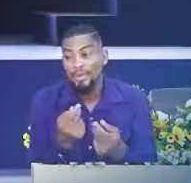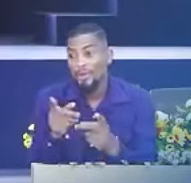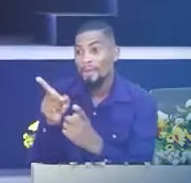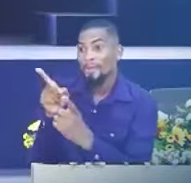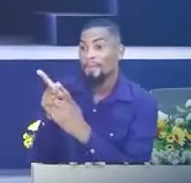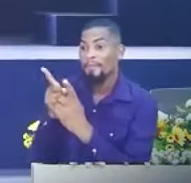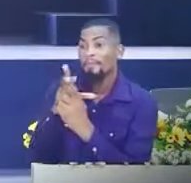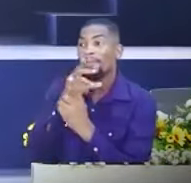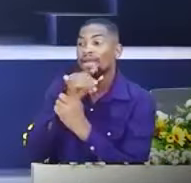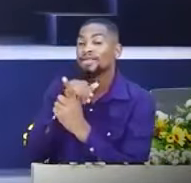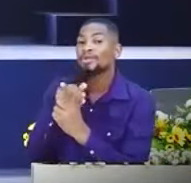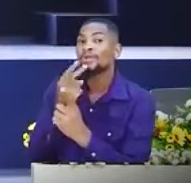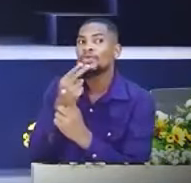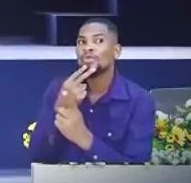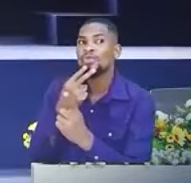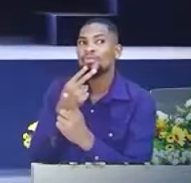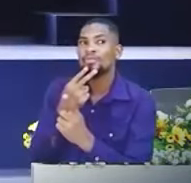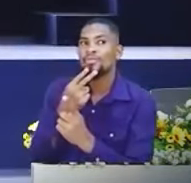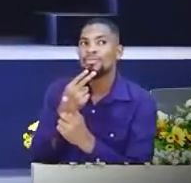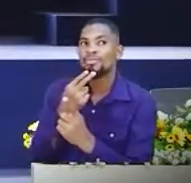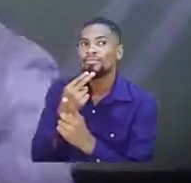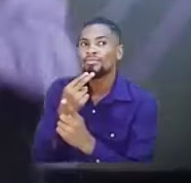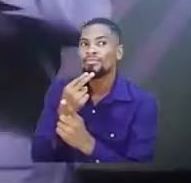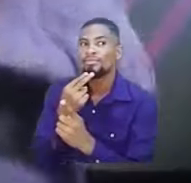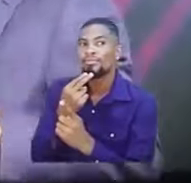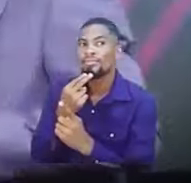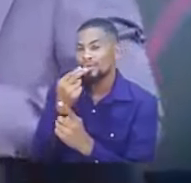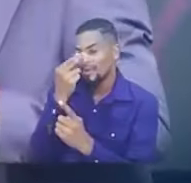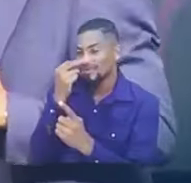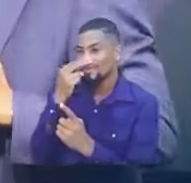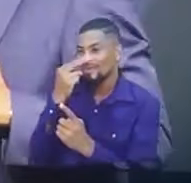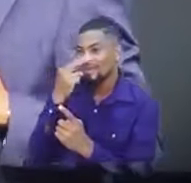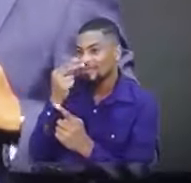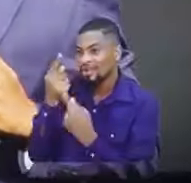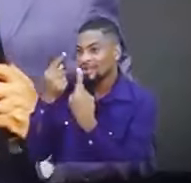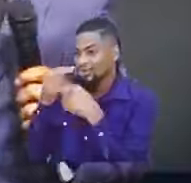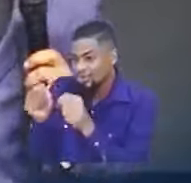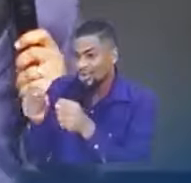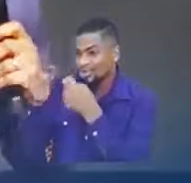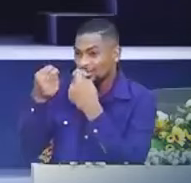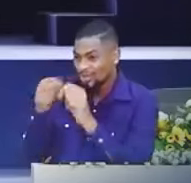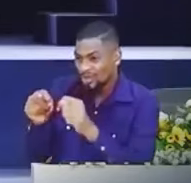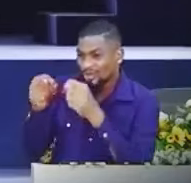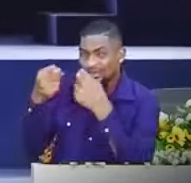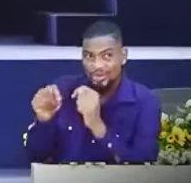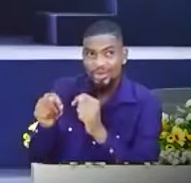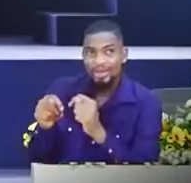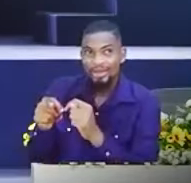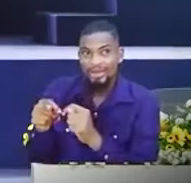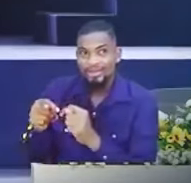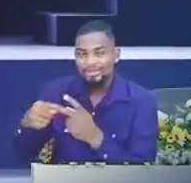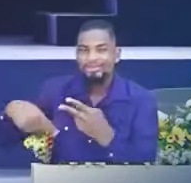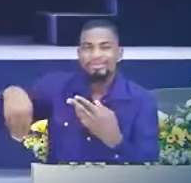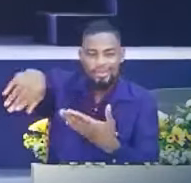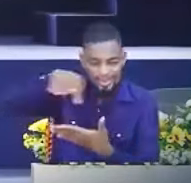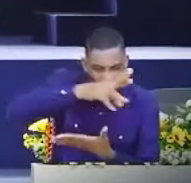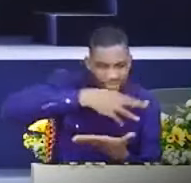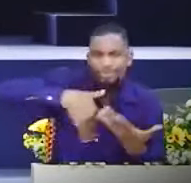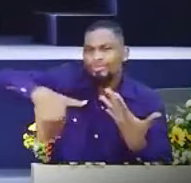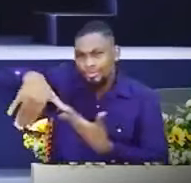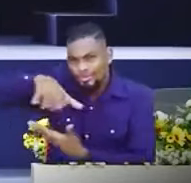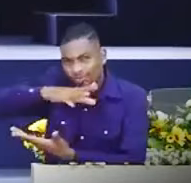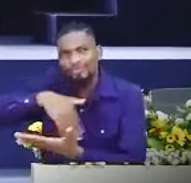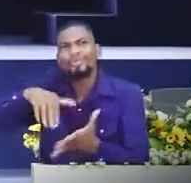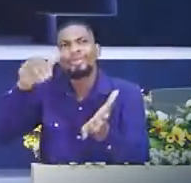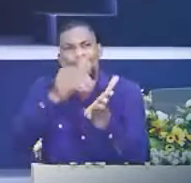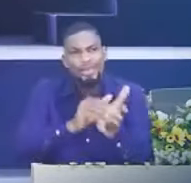they threatened as if they were going to hit the man. The old man would jump away and they would come back and do that, disturbing the man. Then